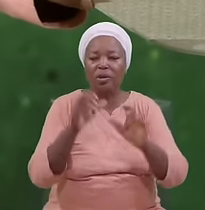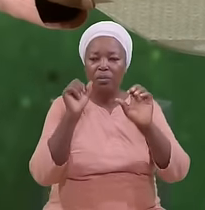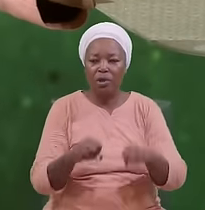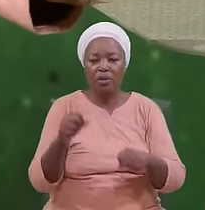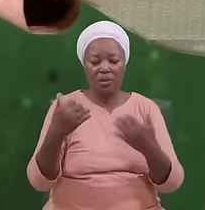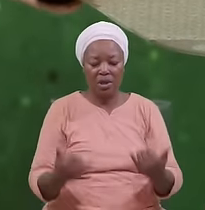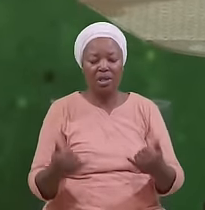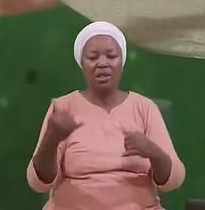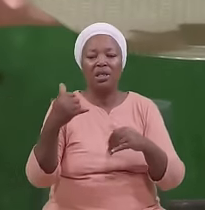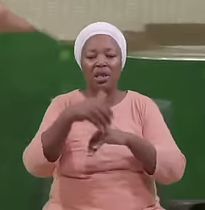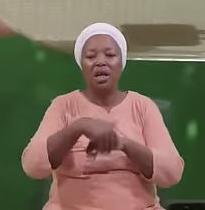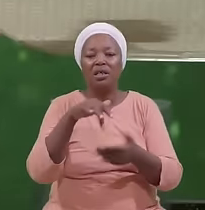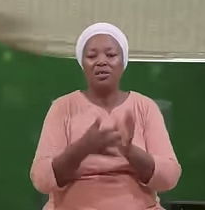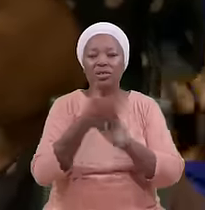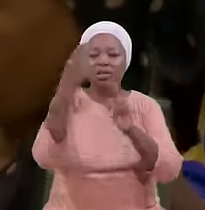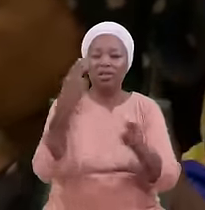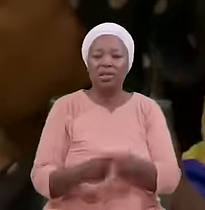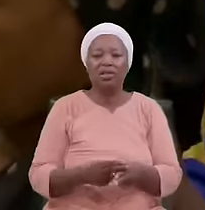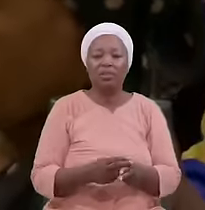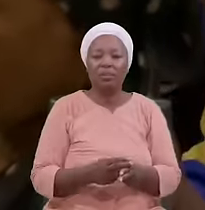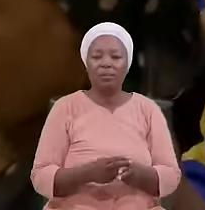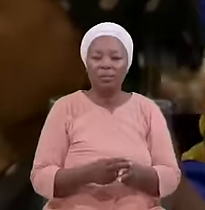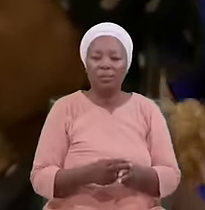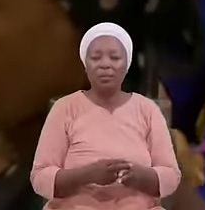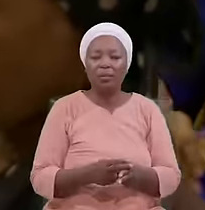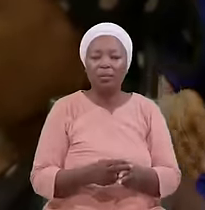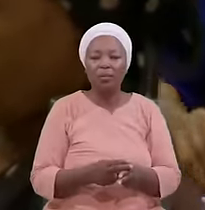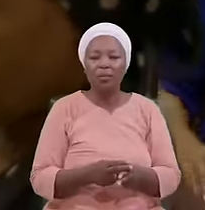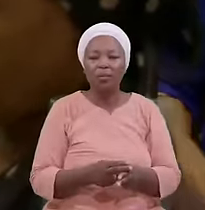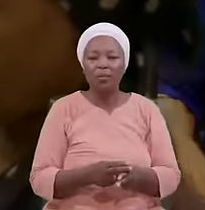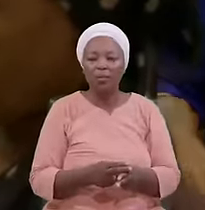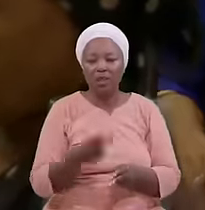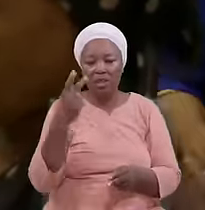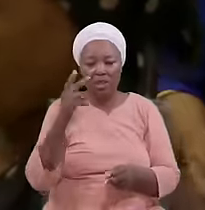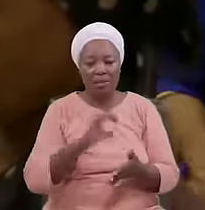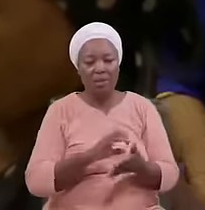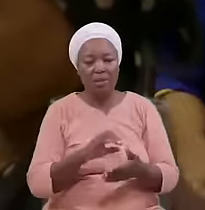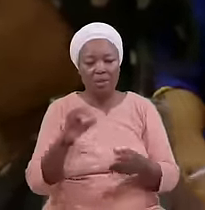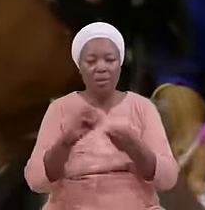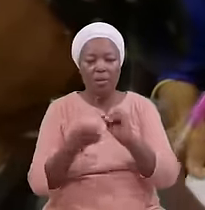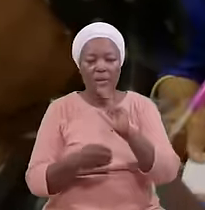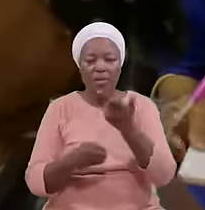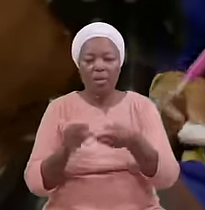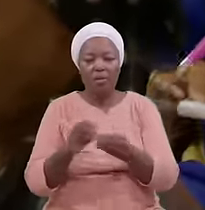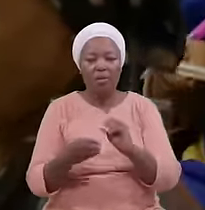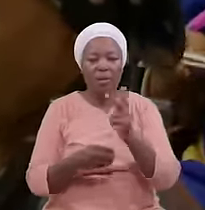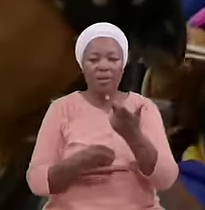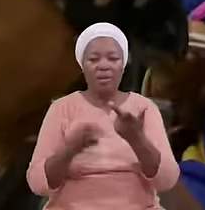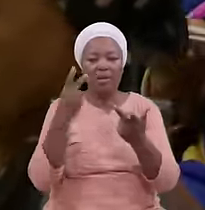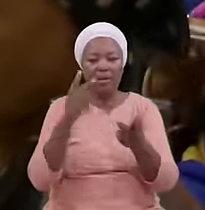possible tonight in Jesus' name. Look at number three now. Number